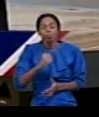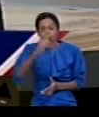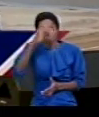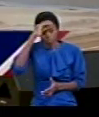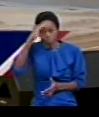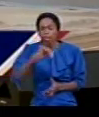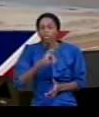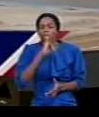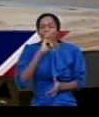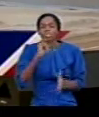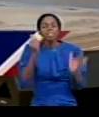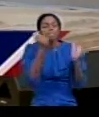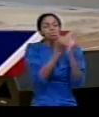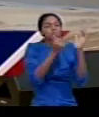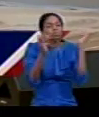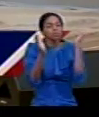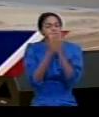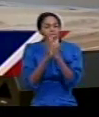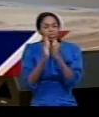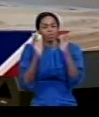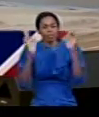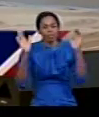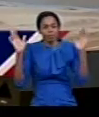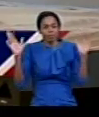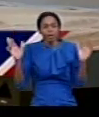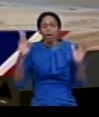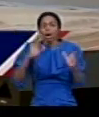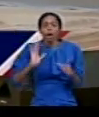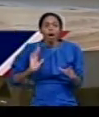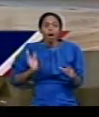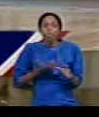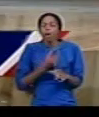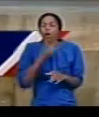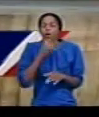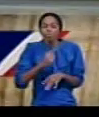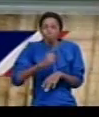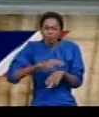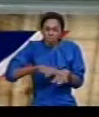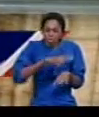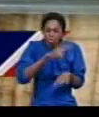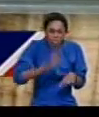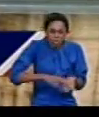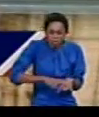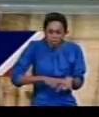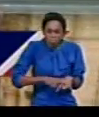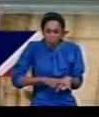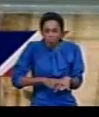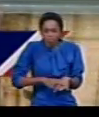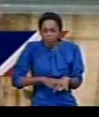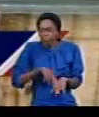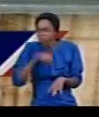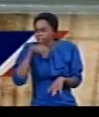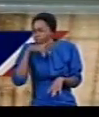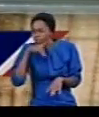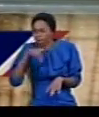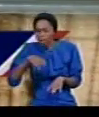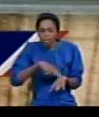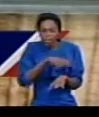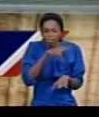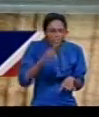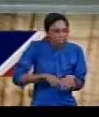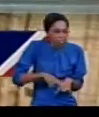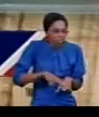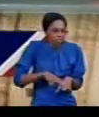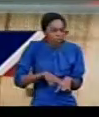is crucified, the old man, depraved man, deceptive man, deceptive